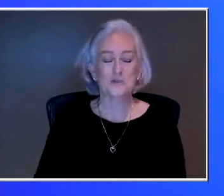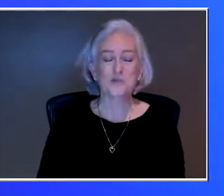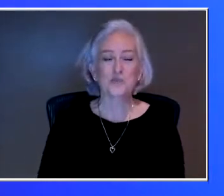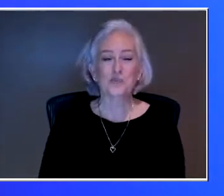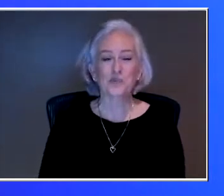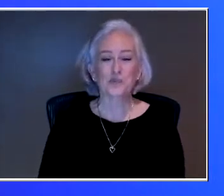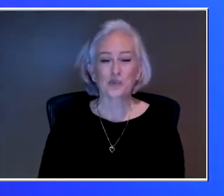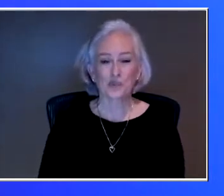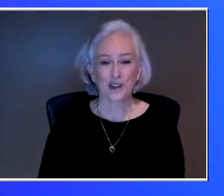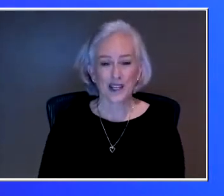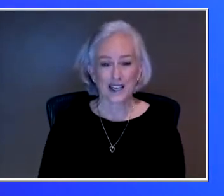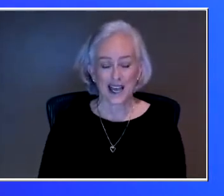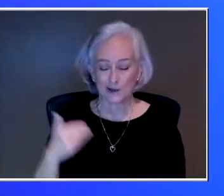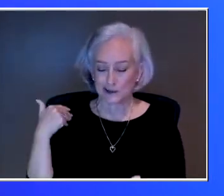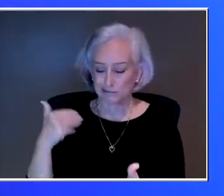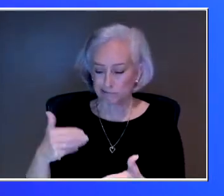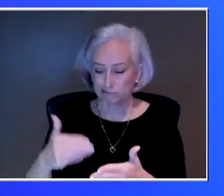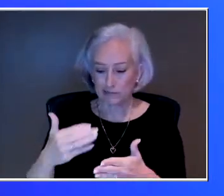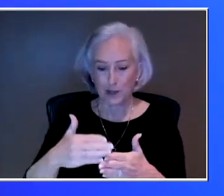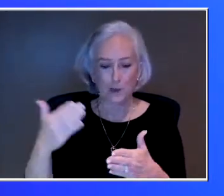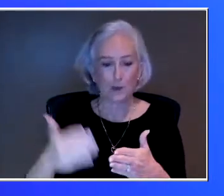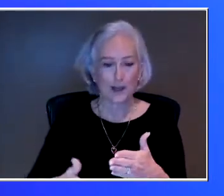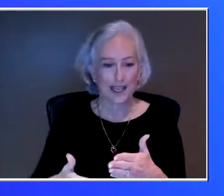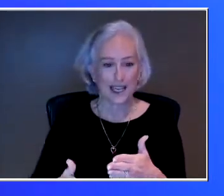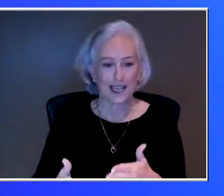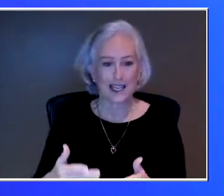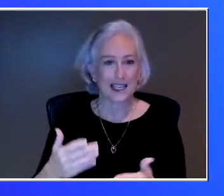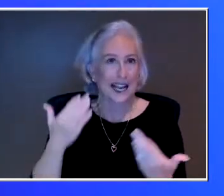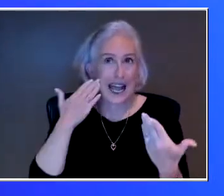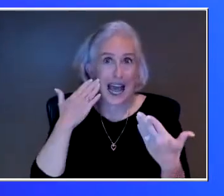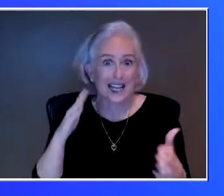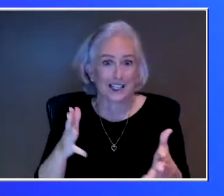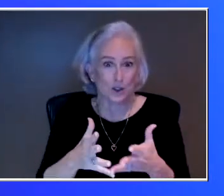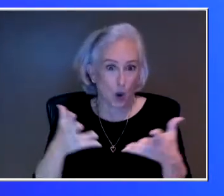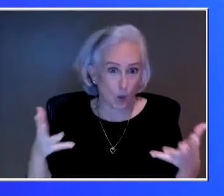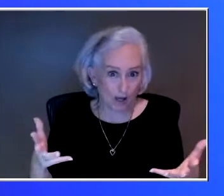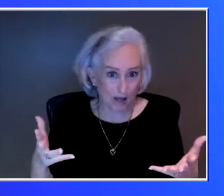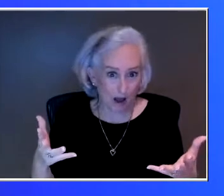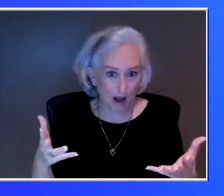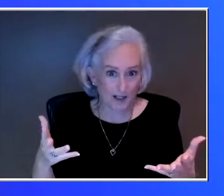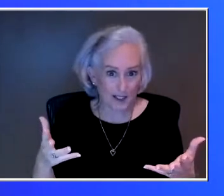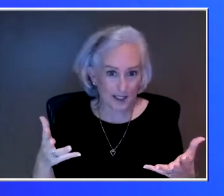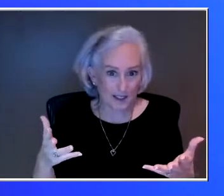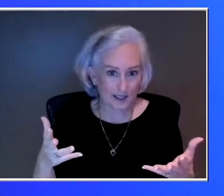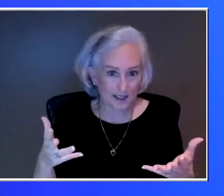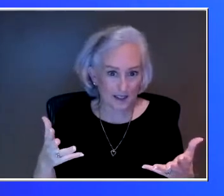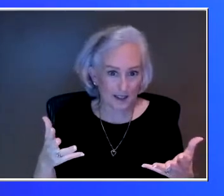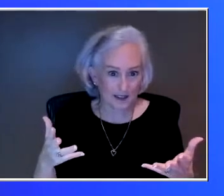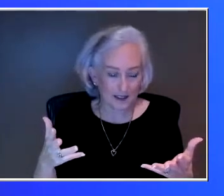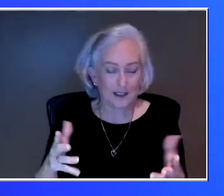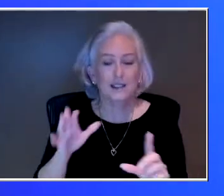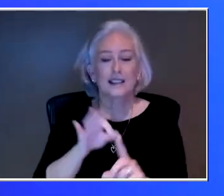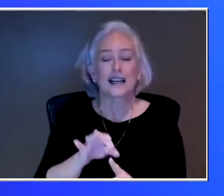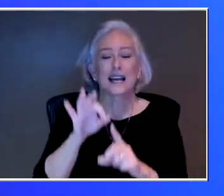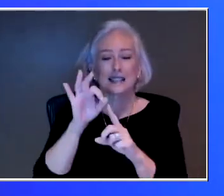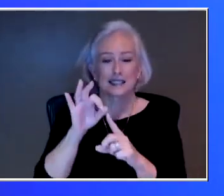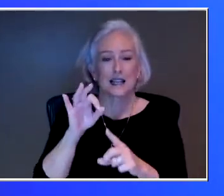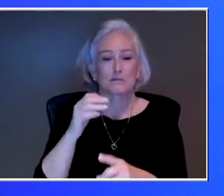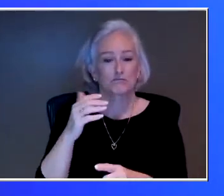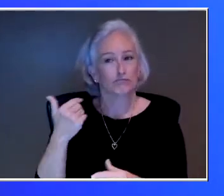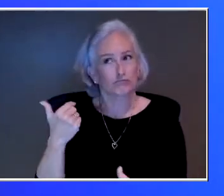the weekend. And so I didn't know a whole lot. You know, with the exception of just that I had breast